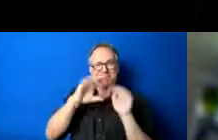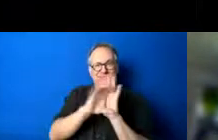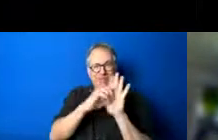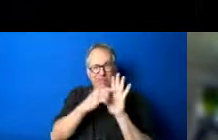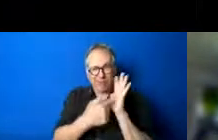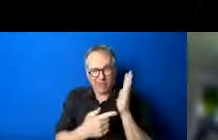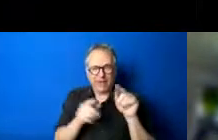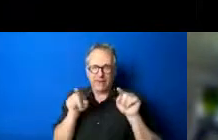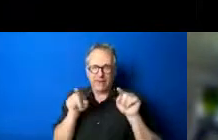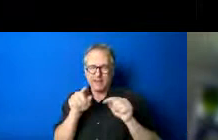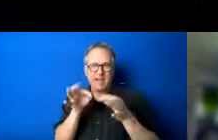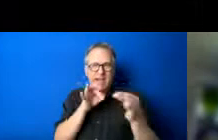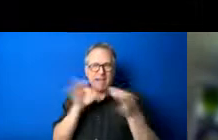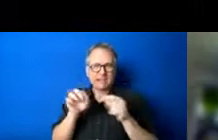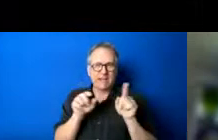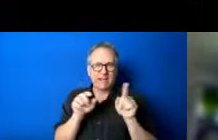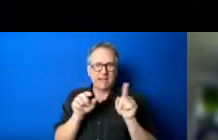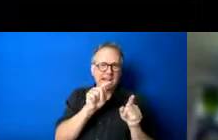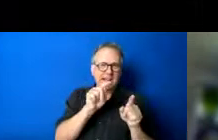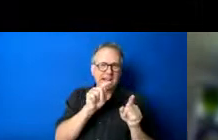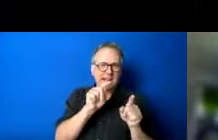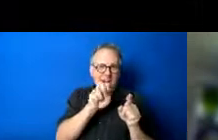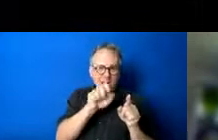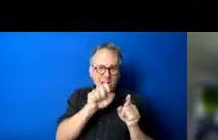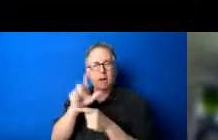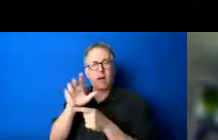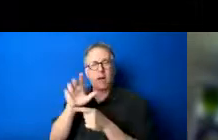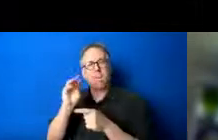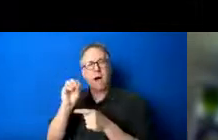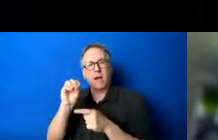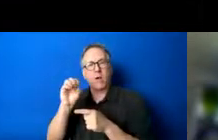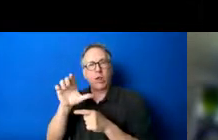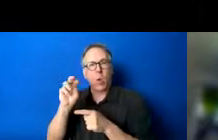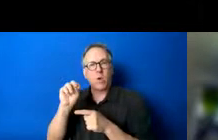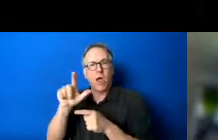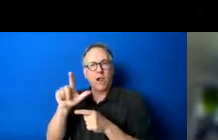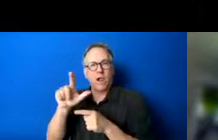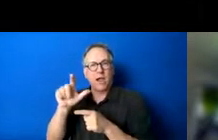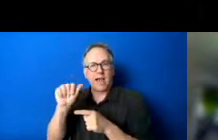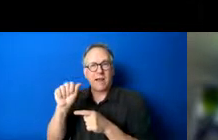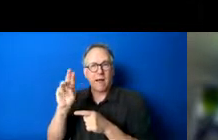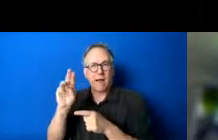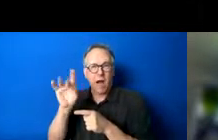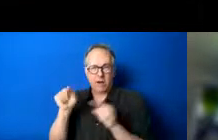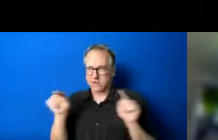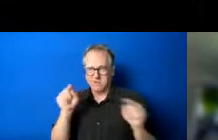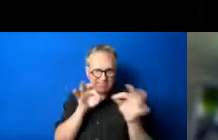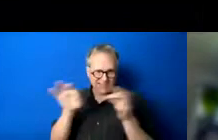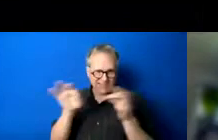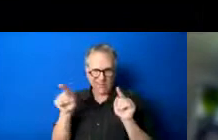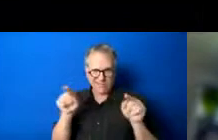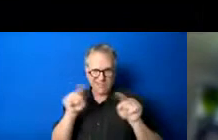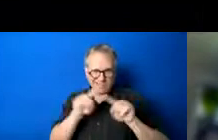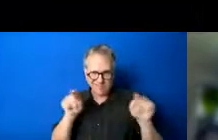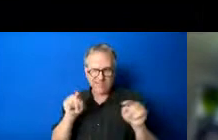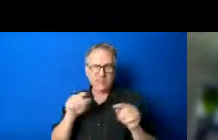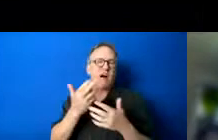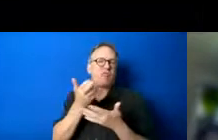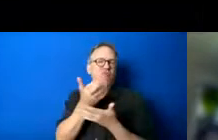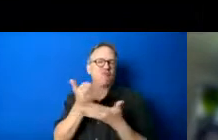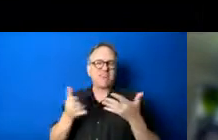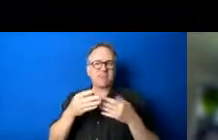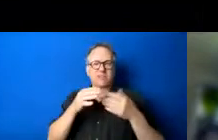between antiviral treatments and the monoclonal antibody treatments. And it has some additional resources here